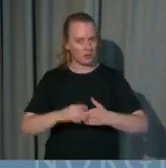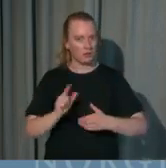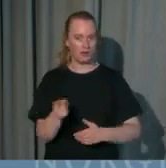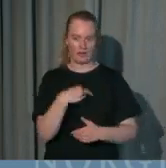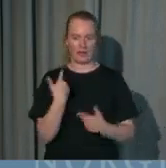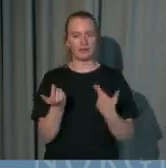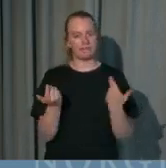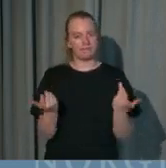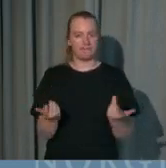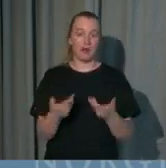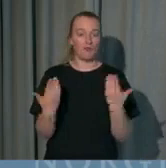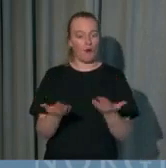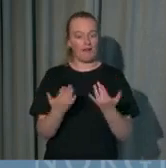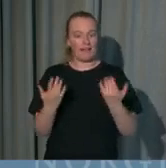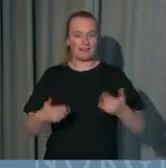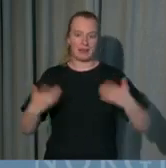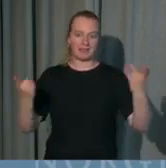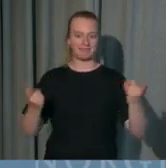and